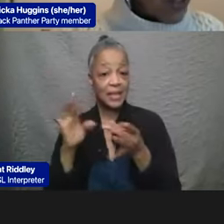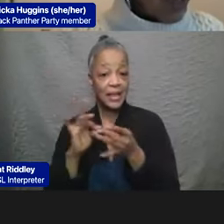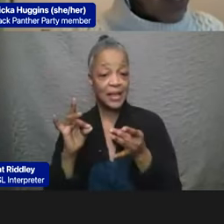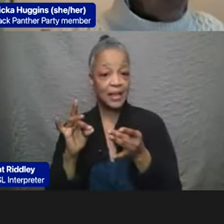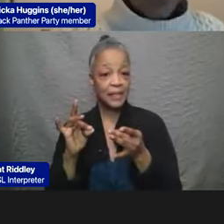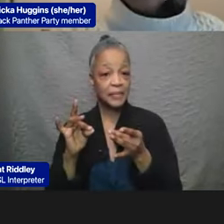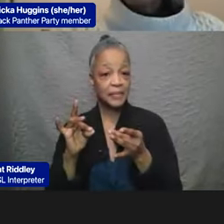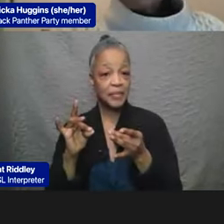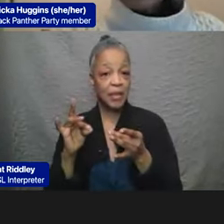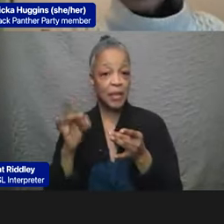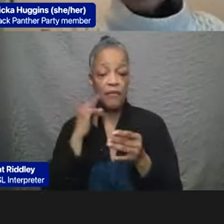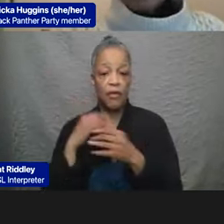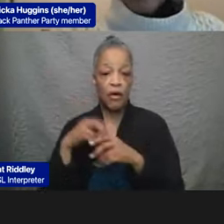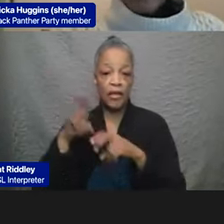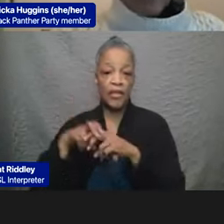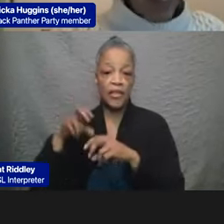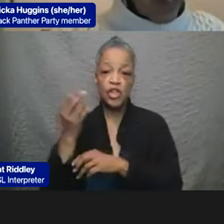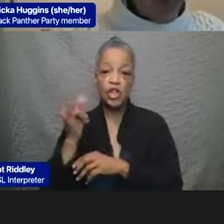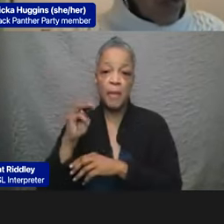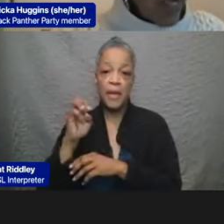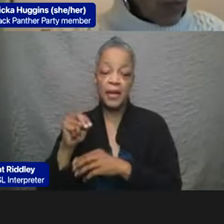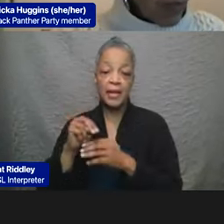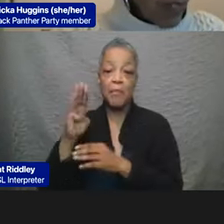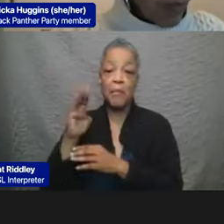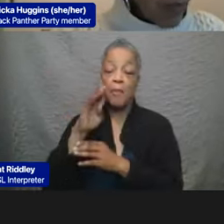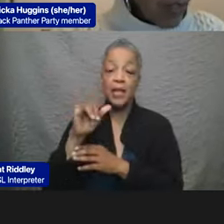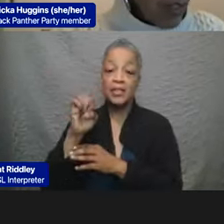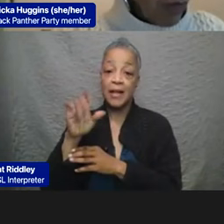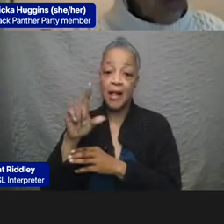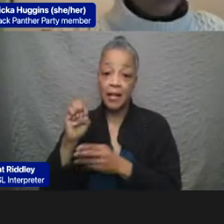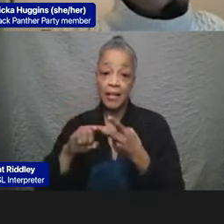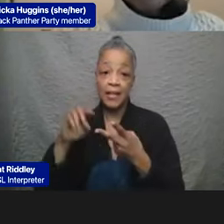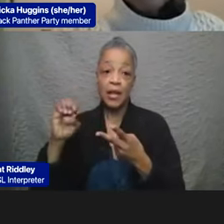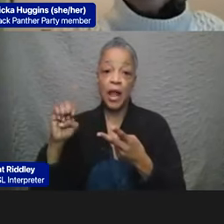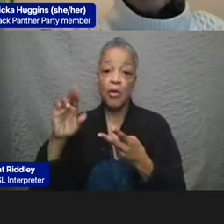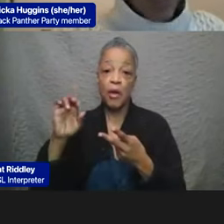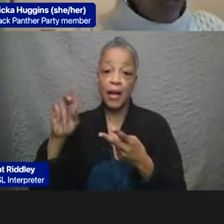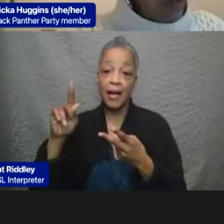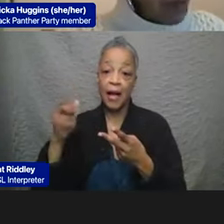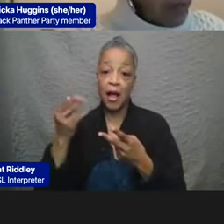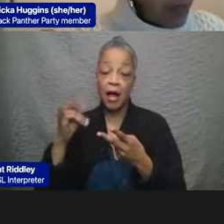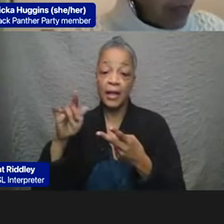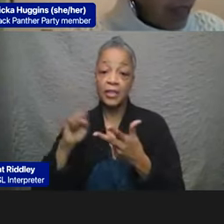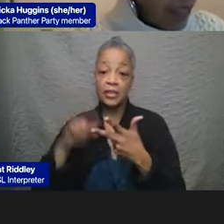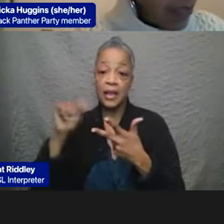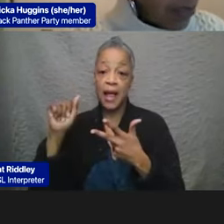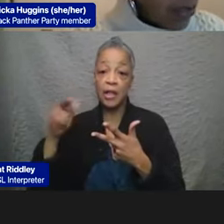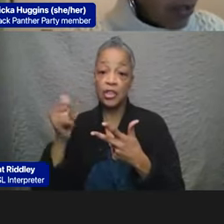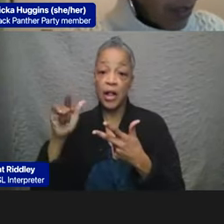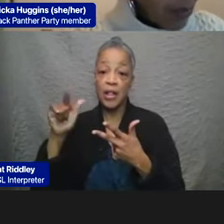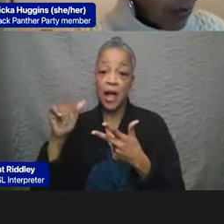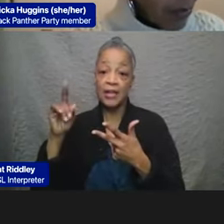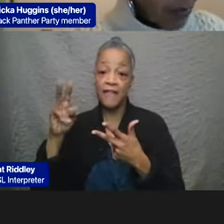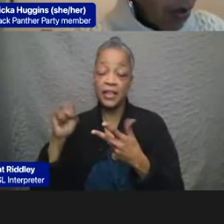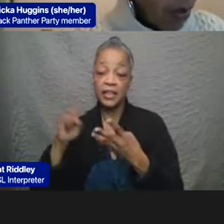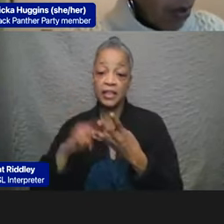for the chairman, he meant Bobby Seale, for Ericka Huggins, for Angela Davis, for the New York 21 and the